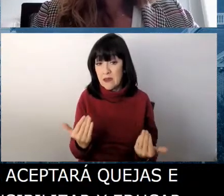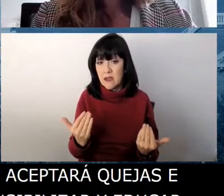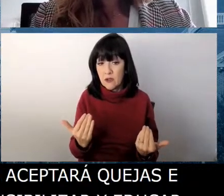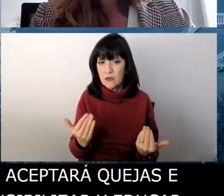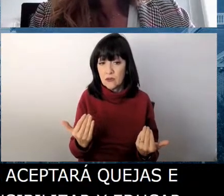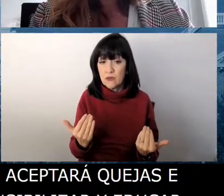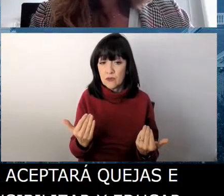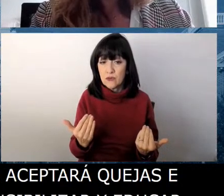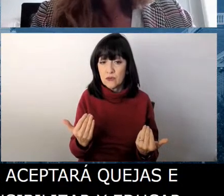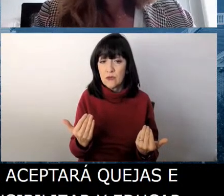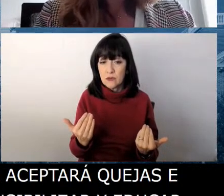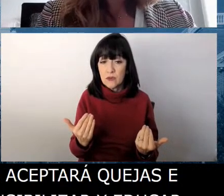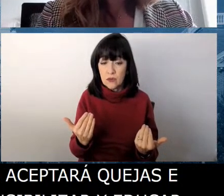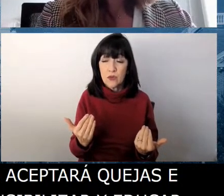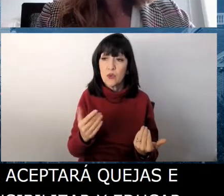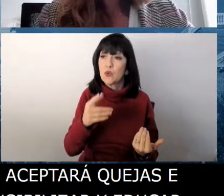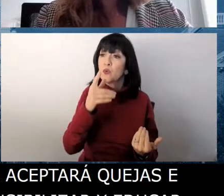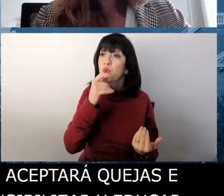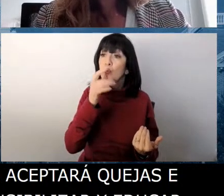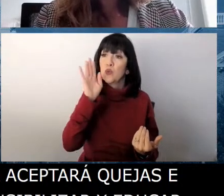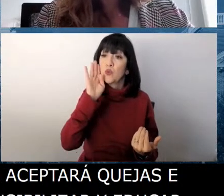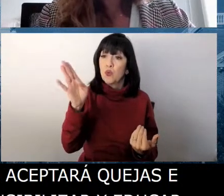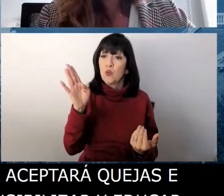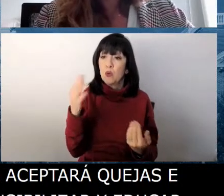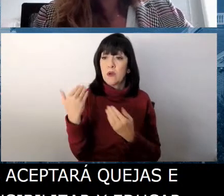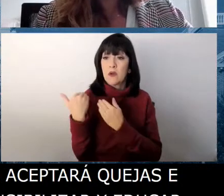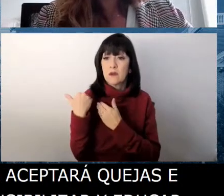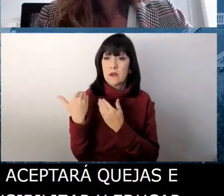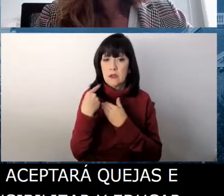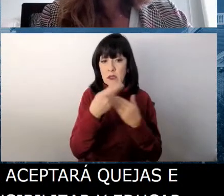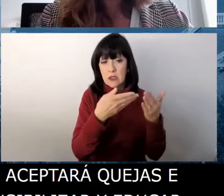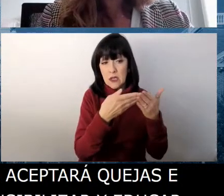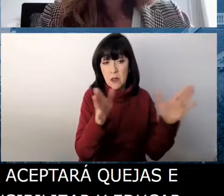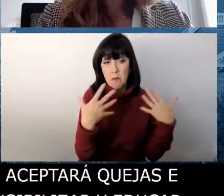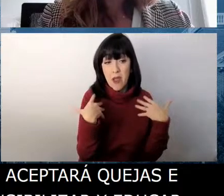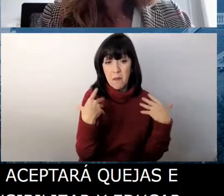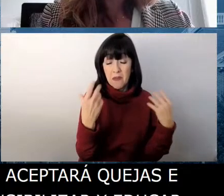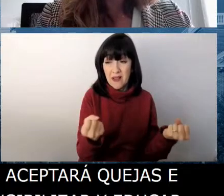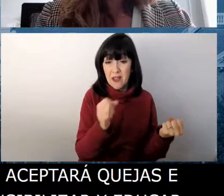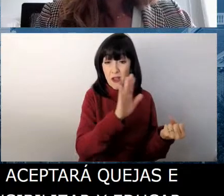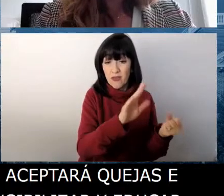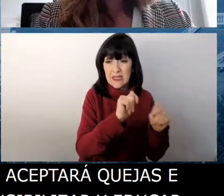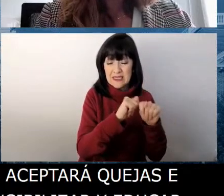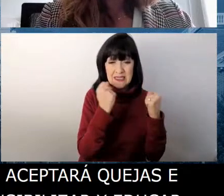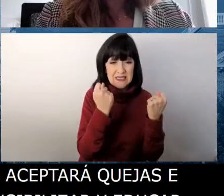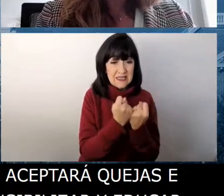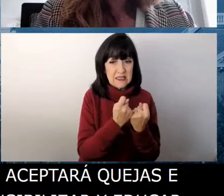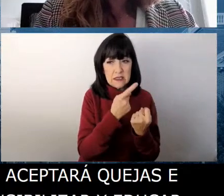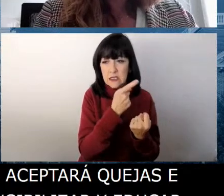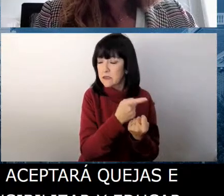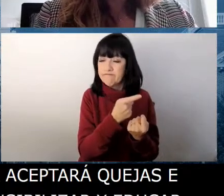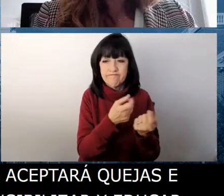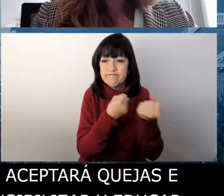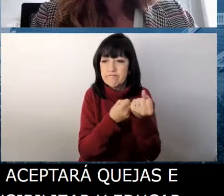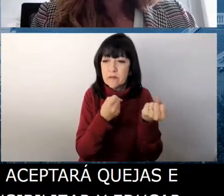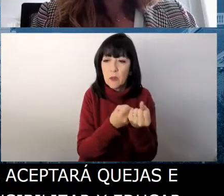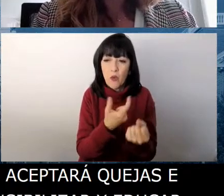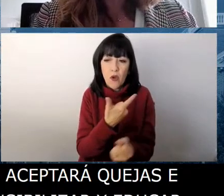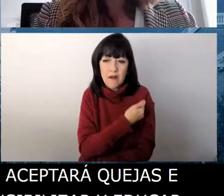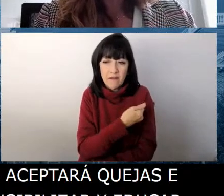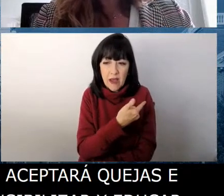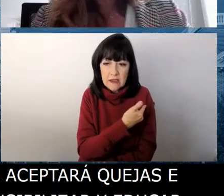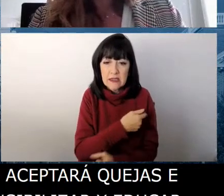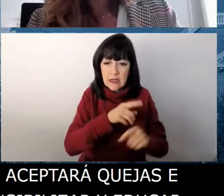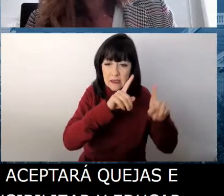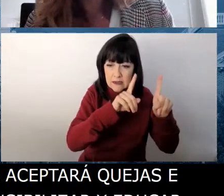to occur through law enforcement rather than public health, as the public health team is very focused on vaccination, testing,